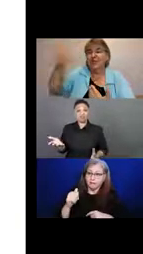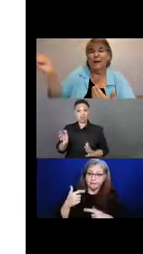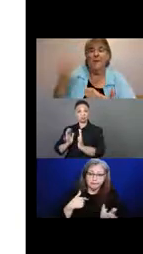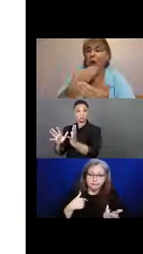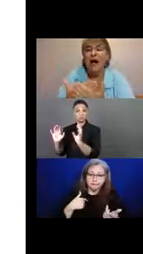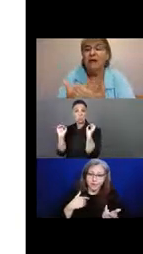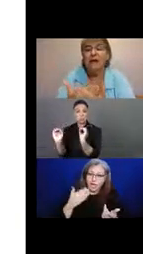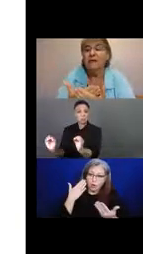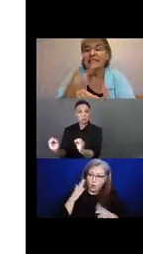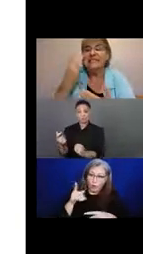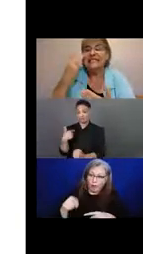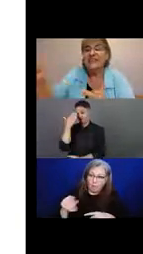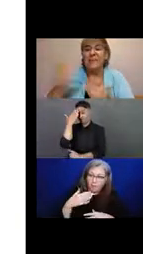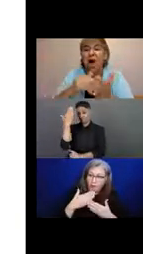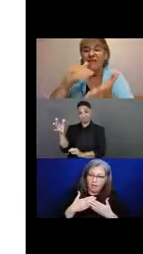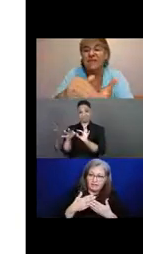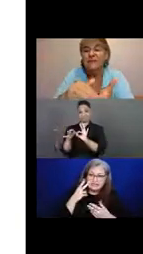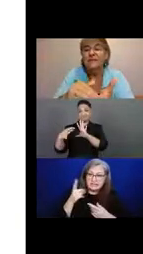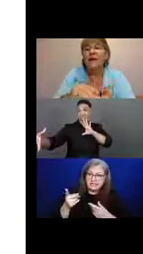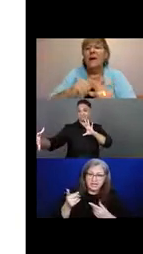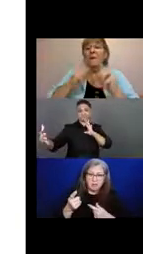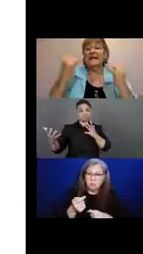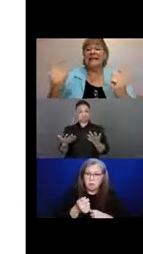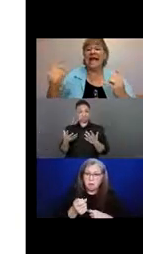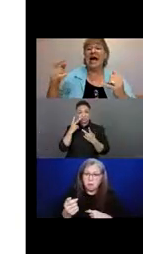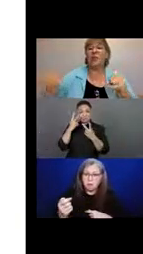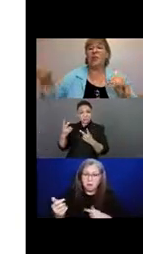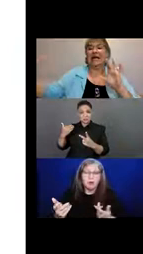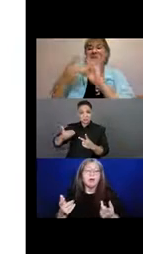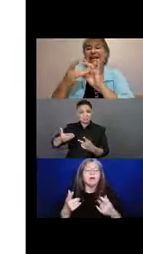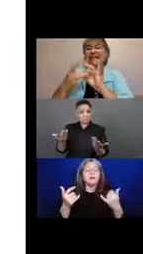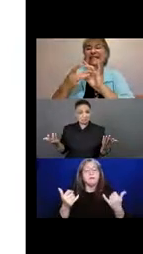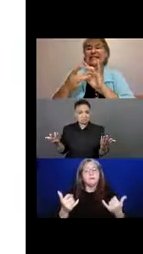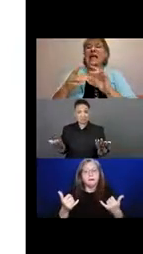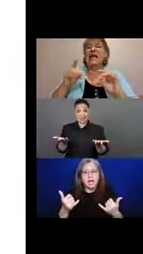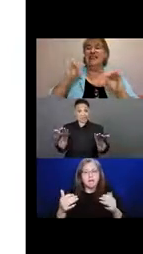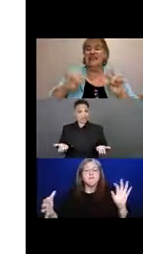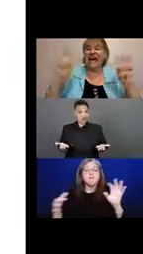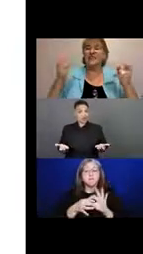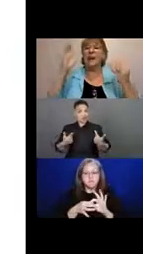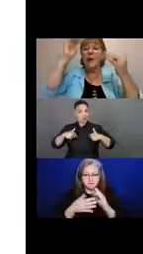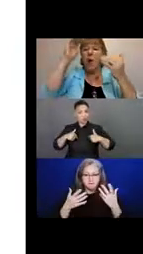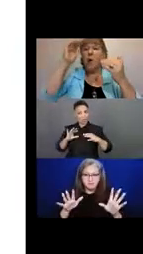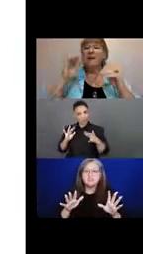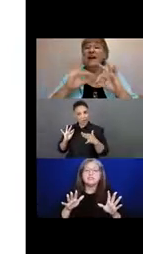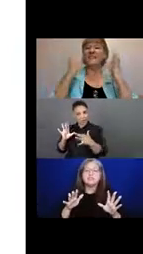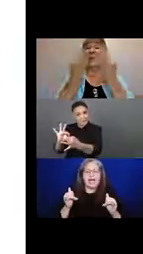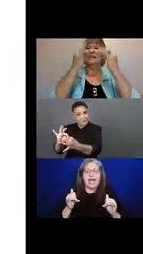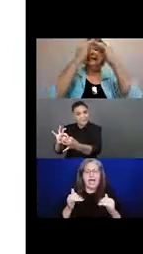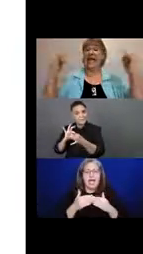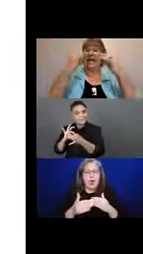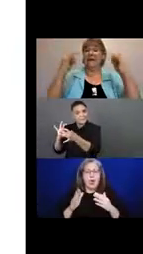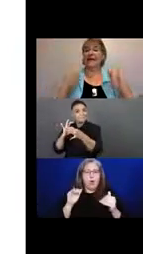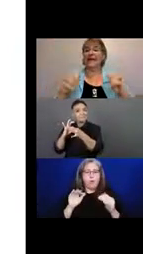knew them well, didn't see them often. But now we connected, and that's what I'm hoping a